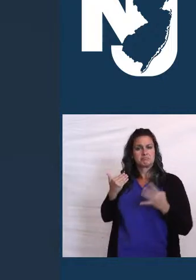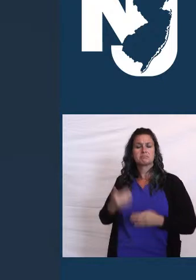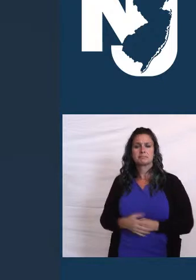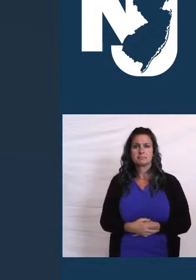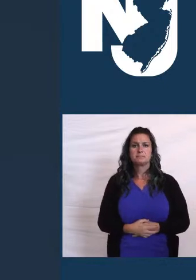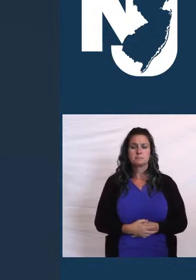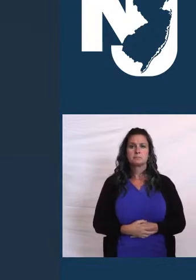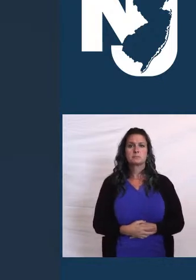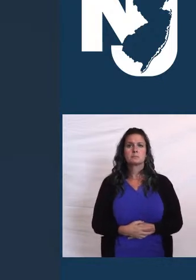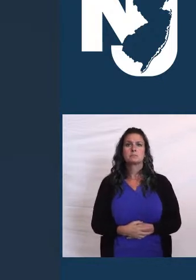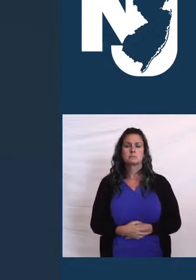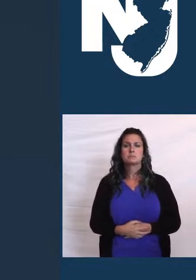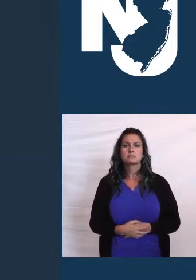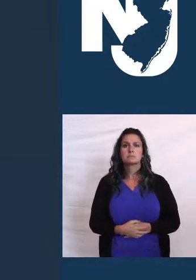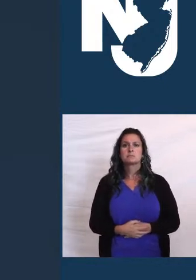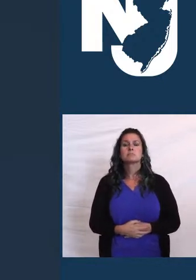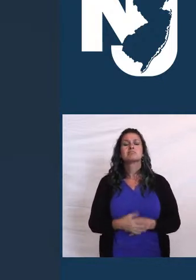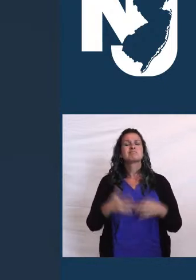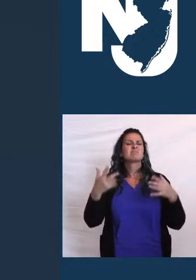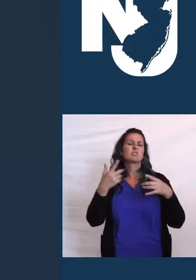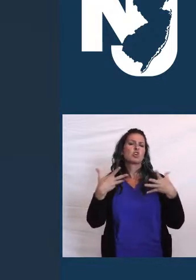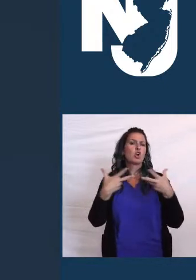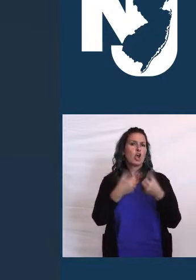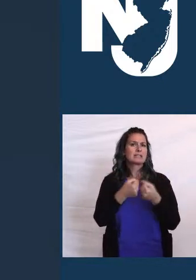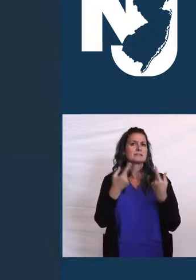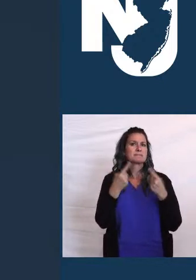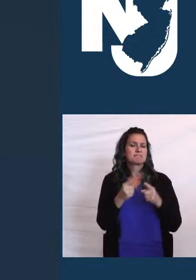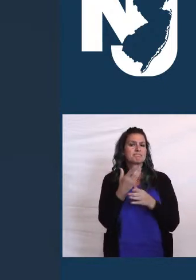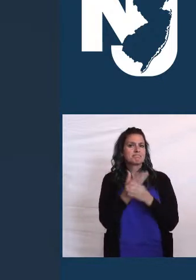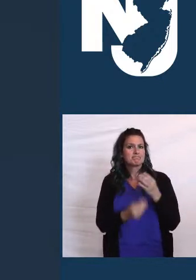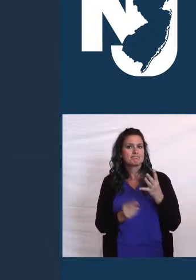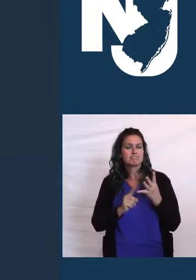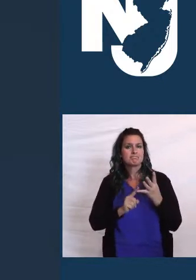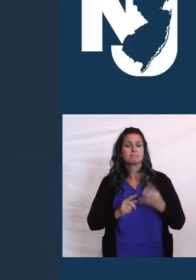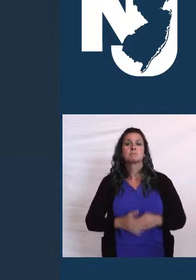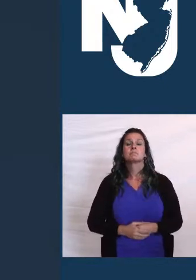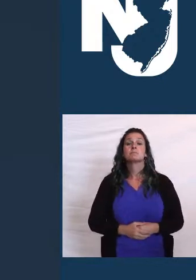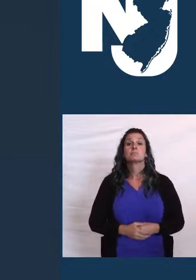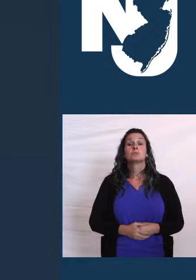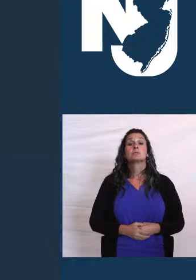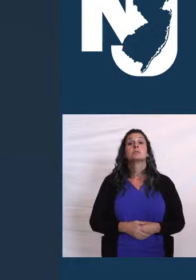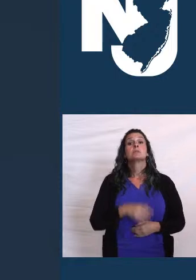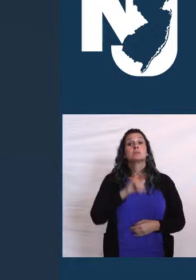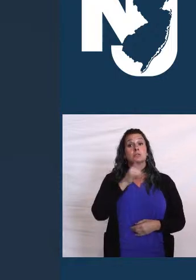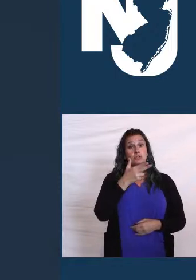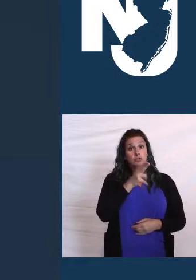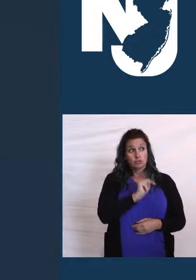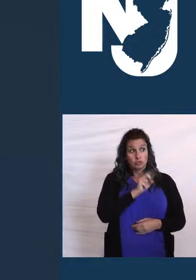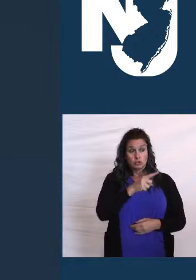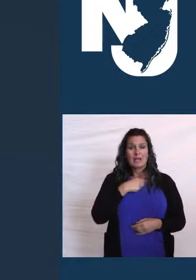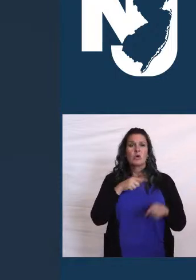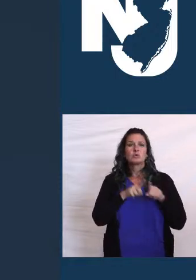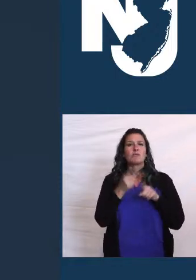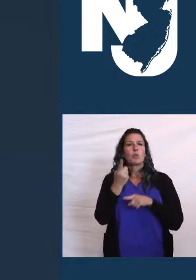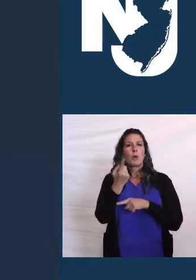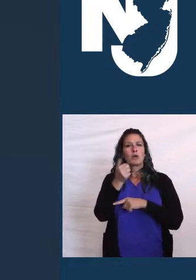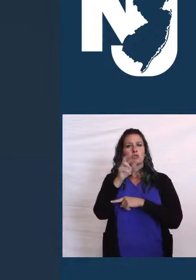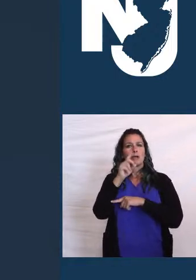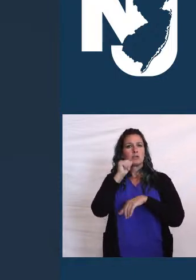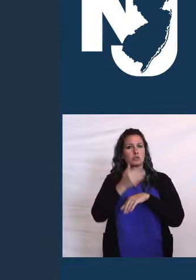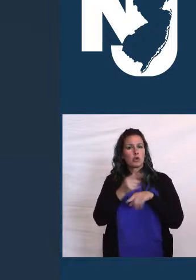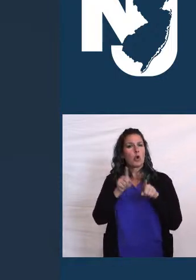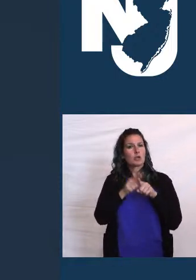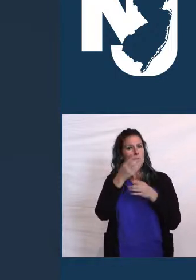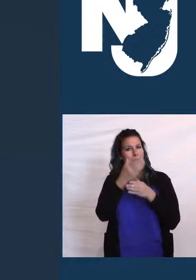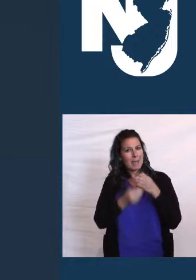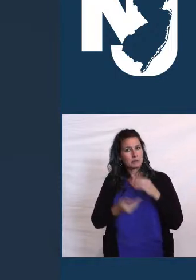them and was killed in a car accident. John was also predeceased by a granddaughter, Jalen, bless her, but